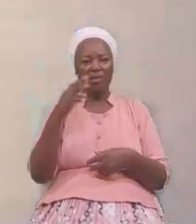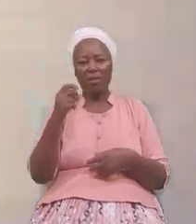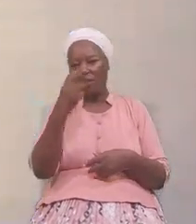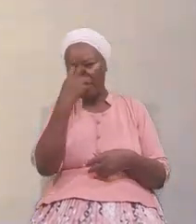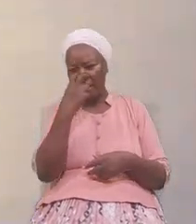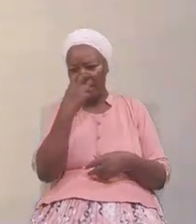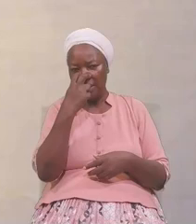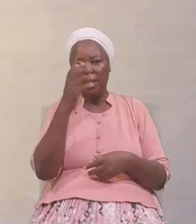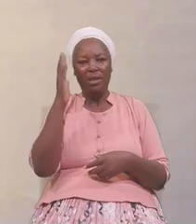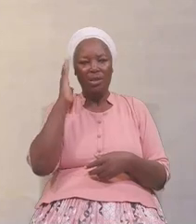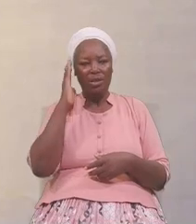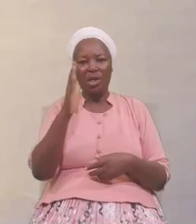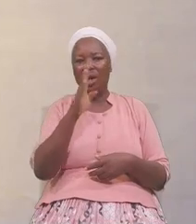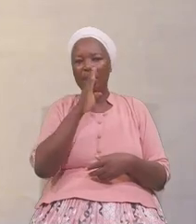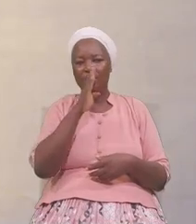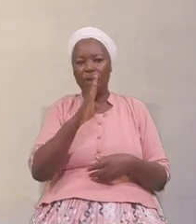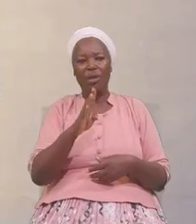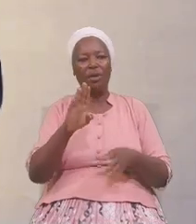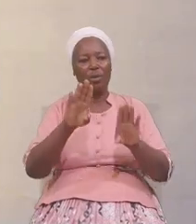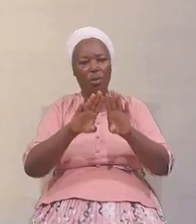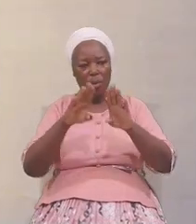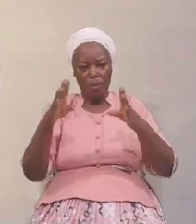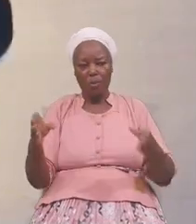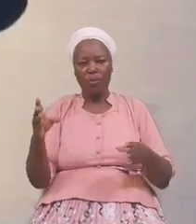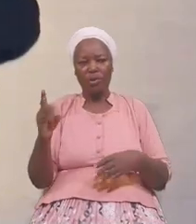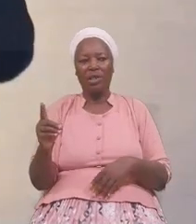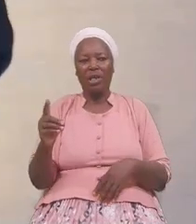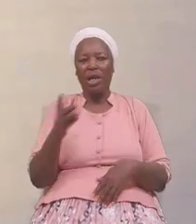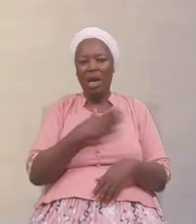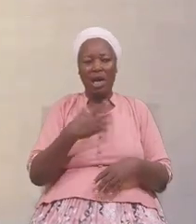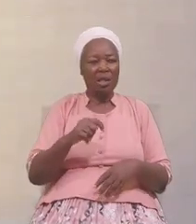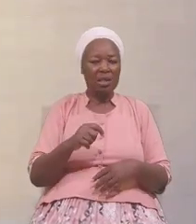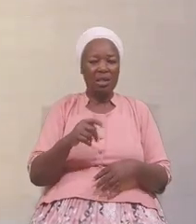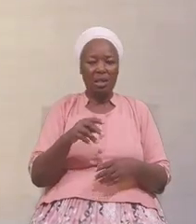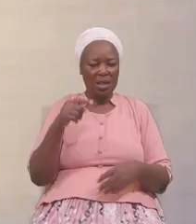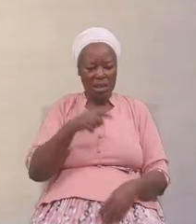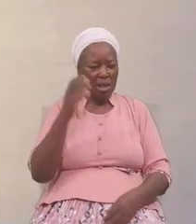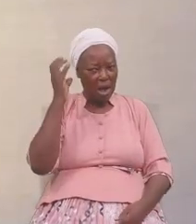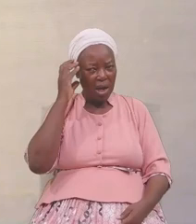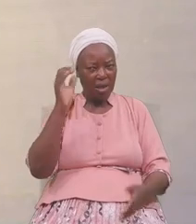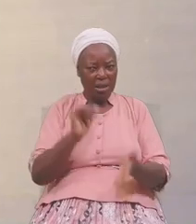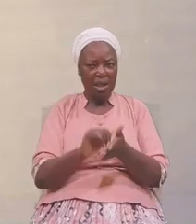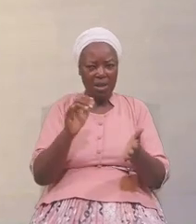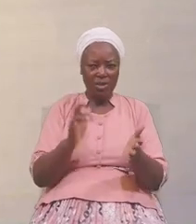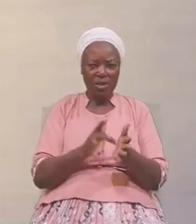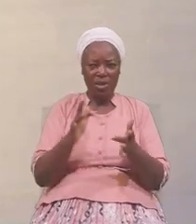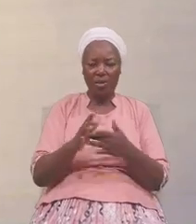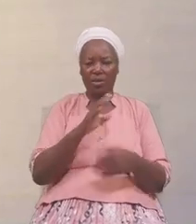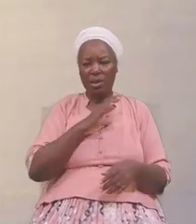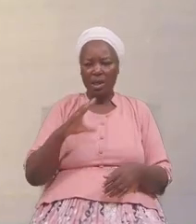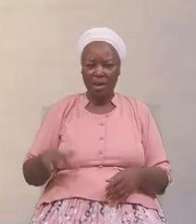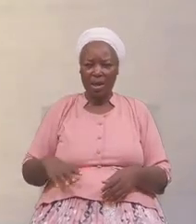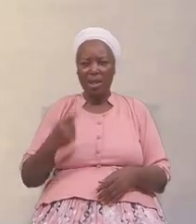the blind shall be opened. And he heard that Jesus Christ,